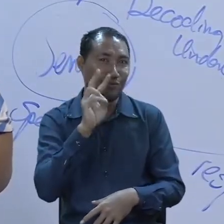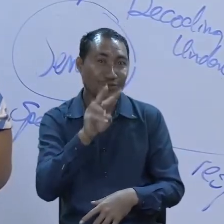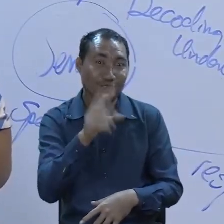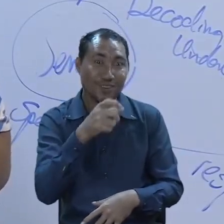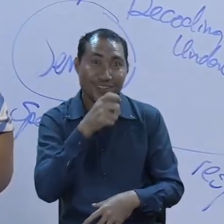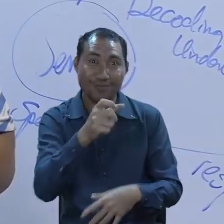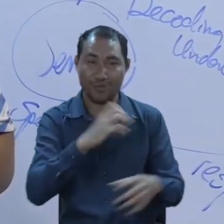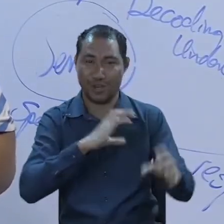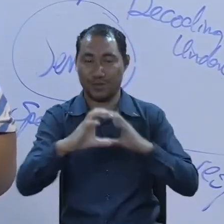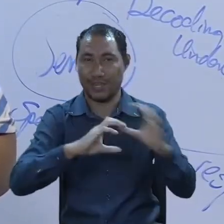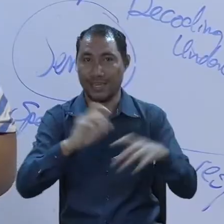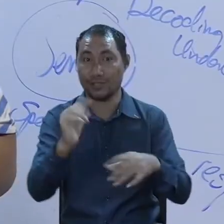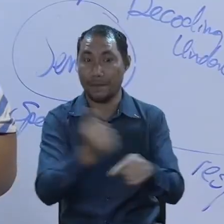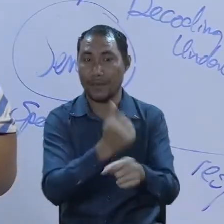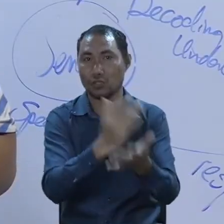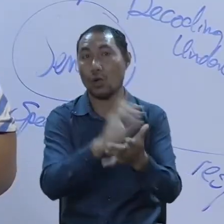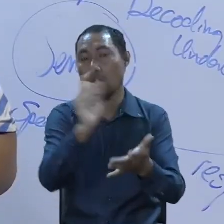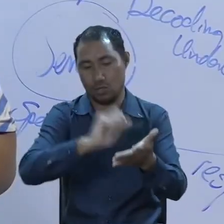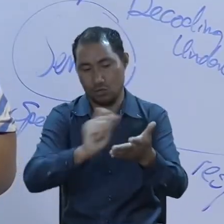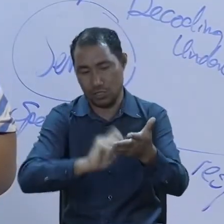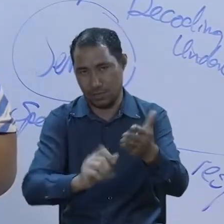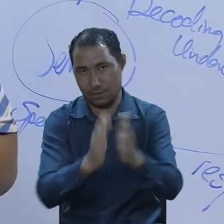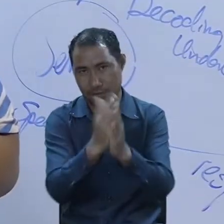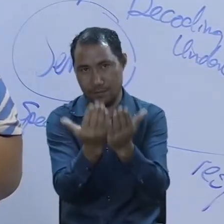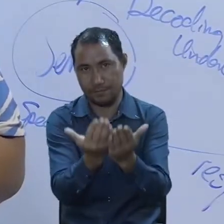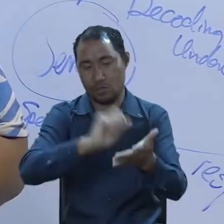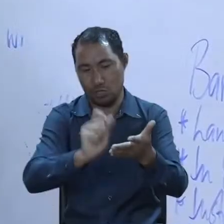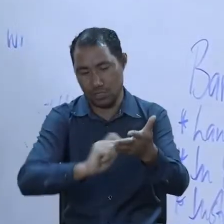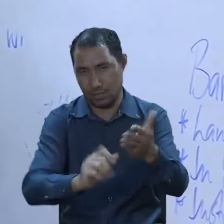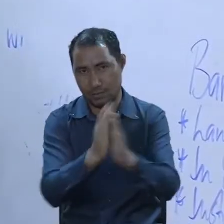make sure that you write it down on a piece of paper.